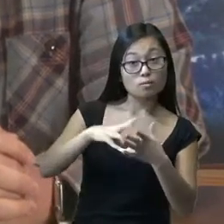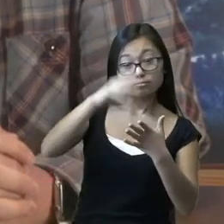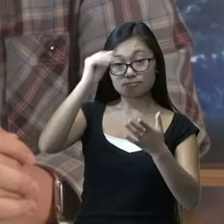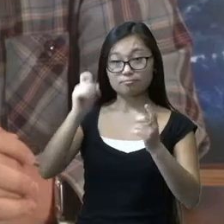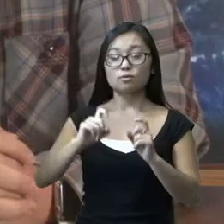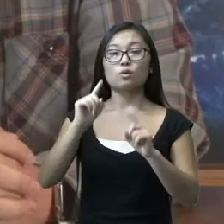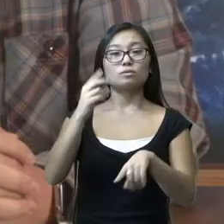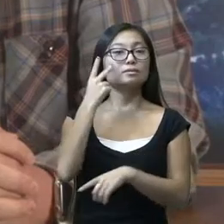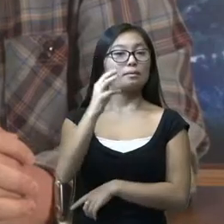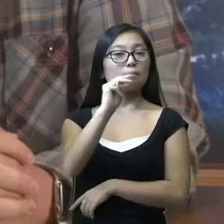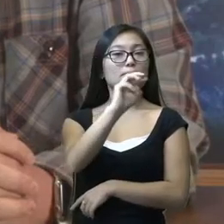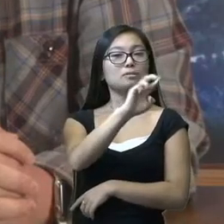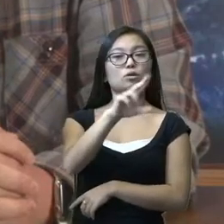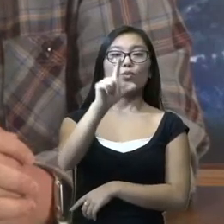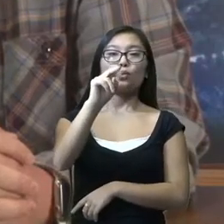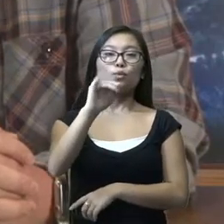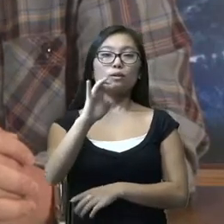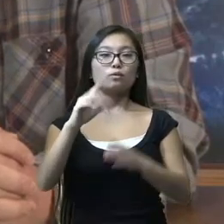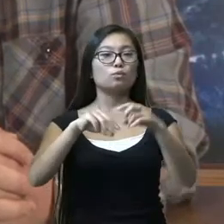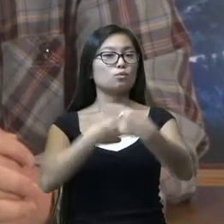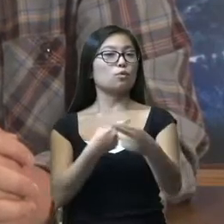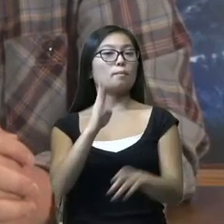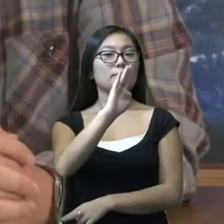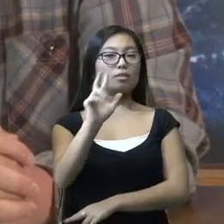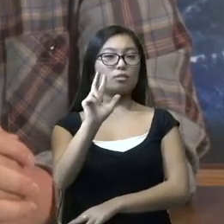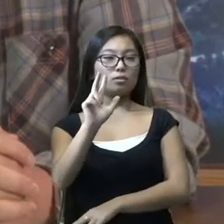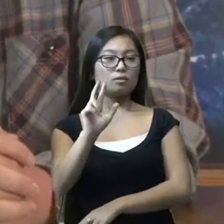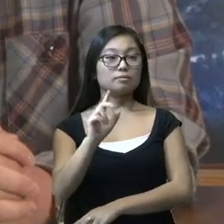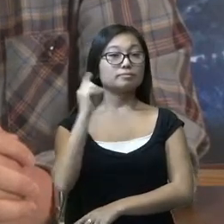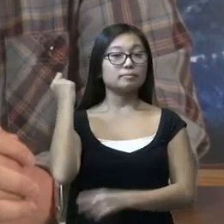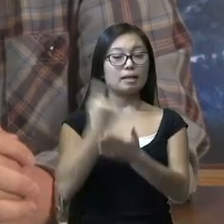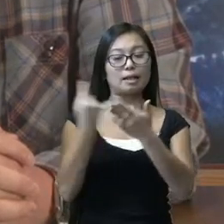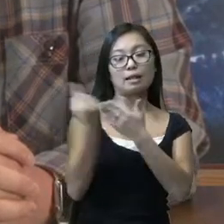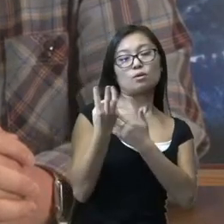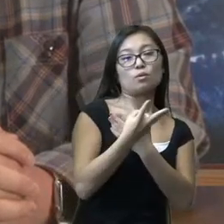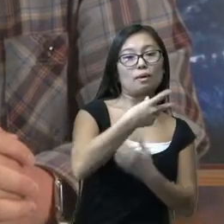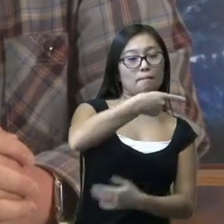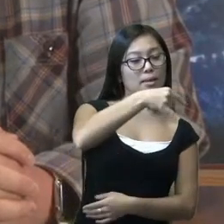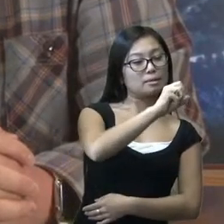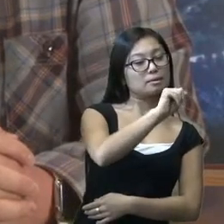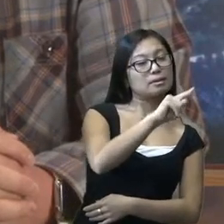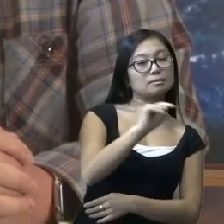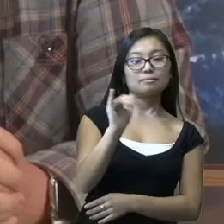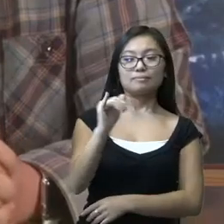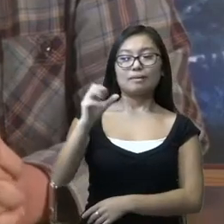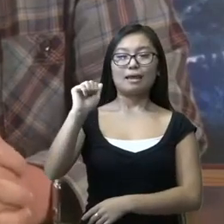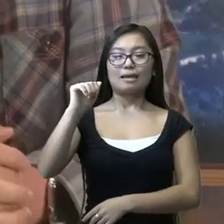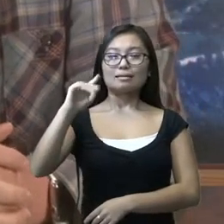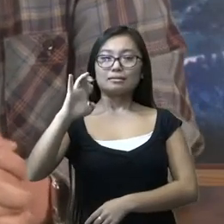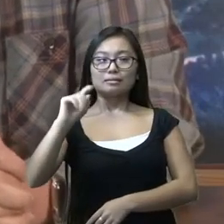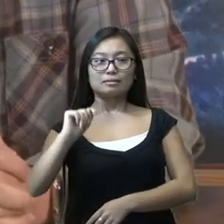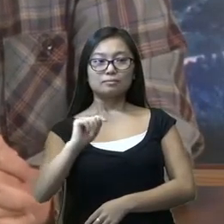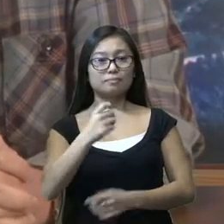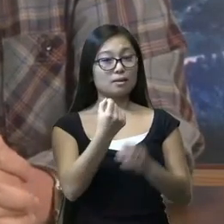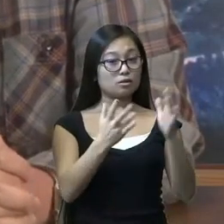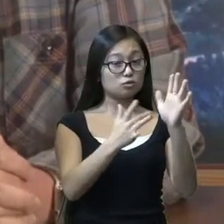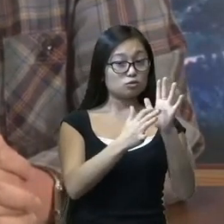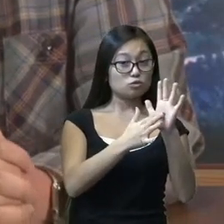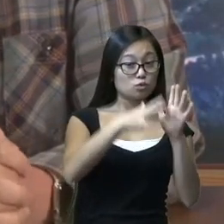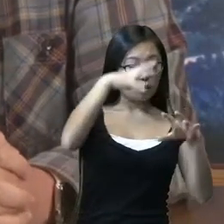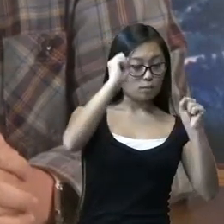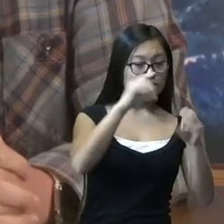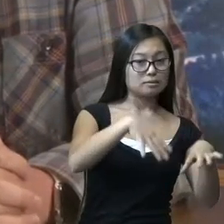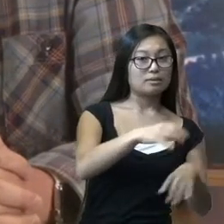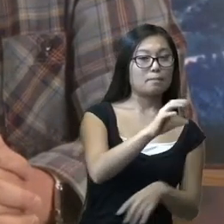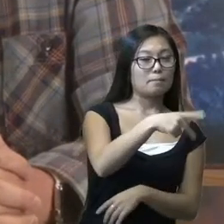slips, go see Mr. Luna in room B3. Next Wednesday will be the PSAT and ACT Aspire. All 11th grade students will be taking the